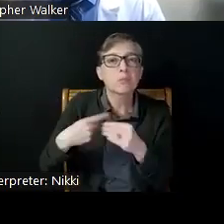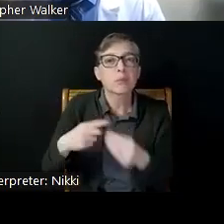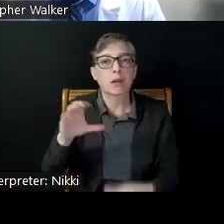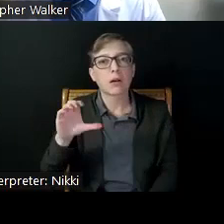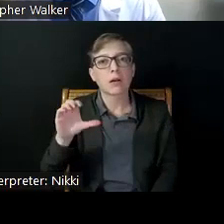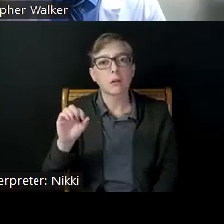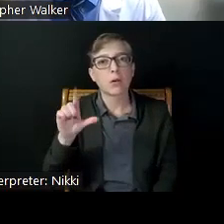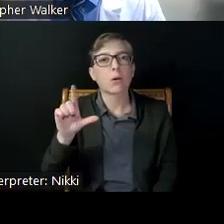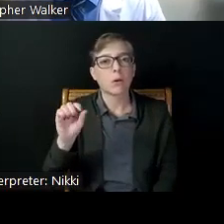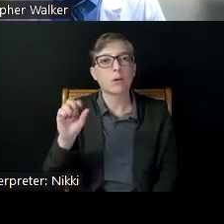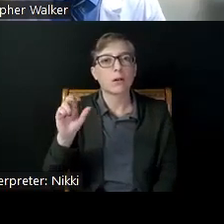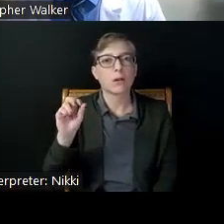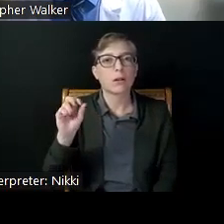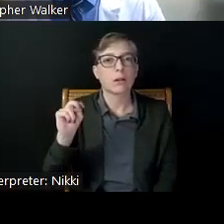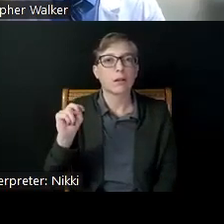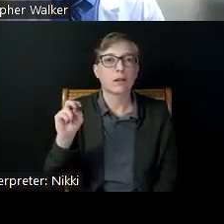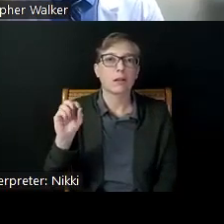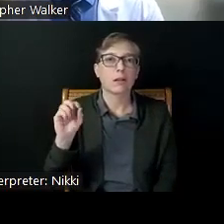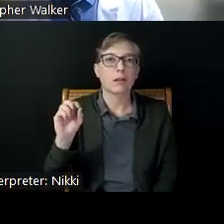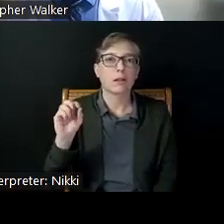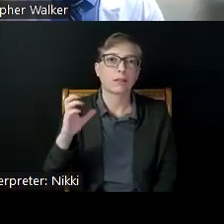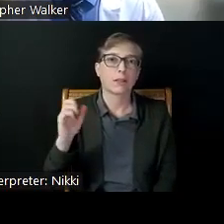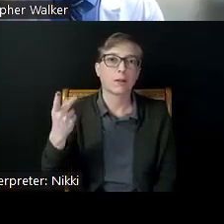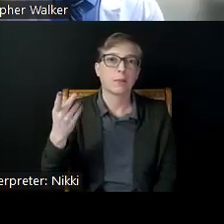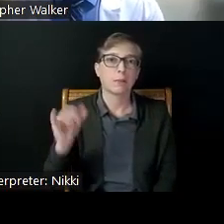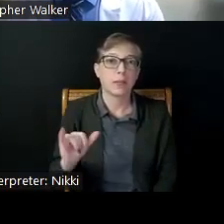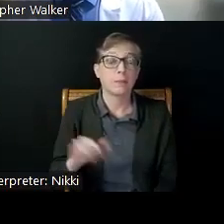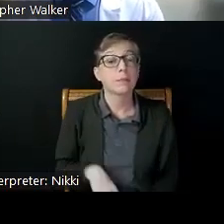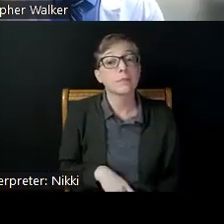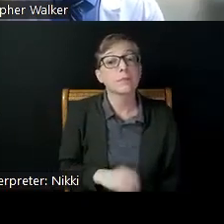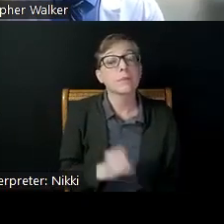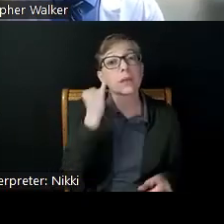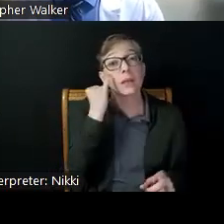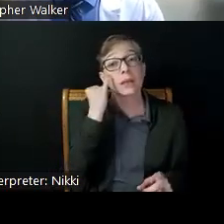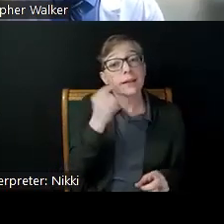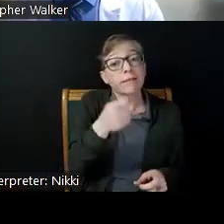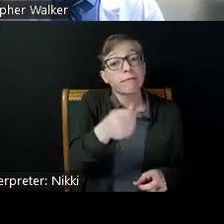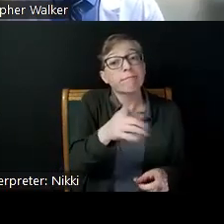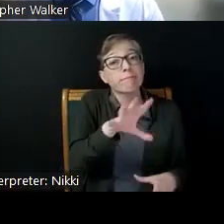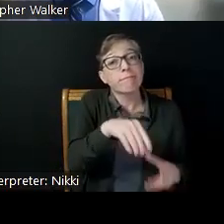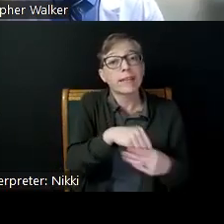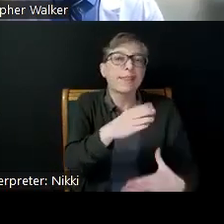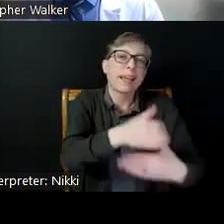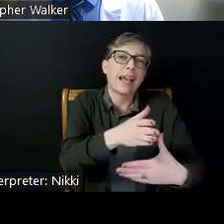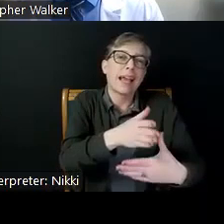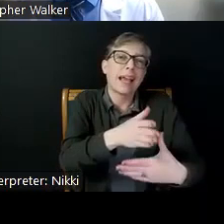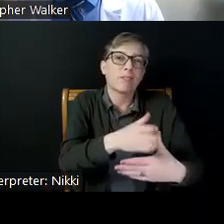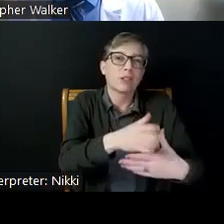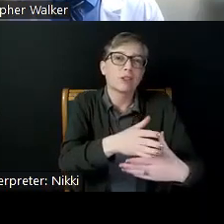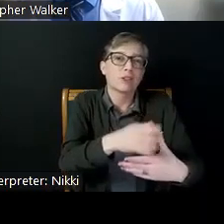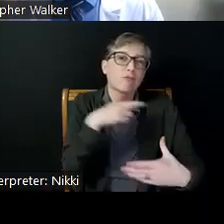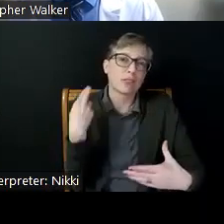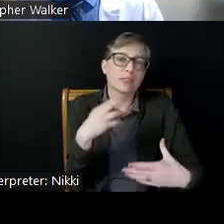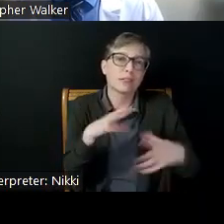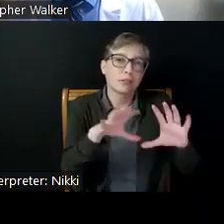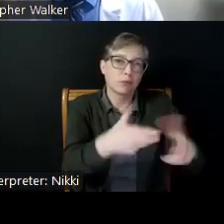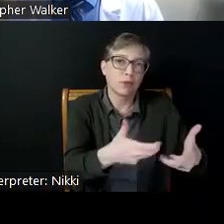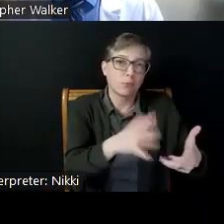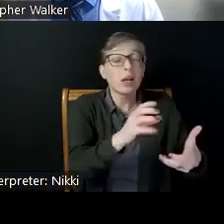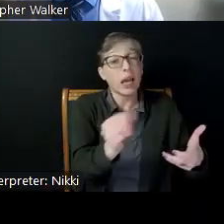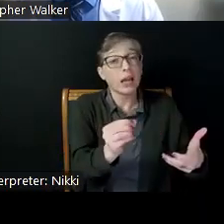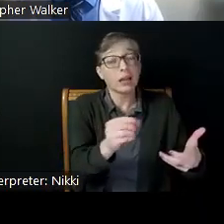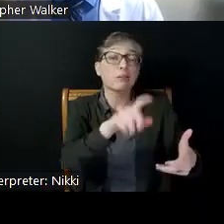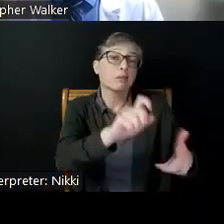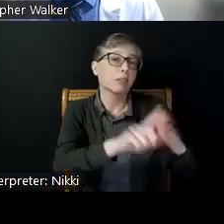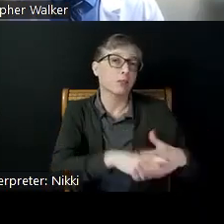If you're in an average risk group and you're at the age where screening should be starting, then you'll talk to your doctor about some of the other forms